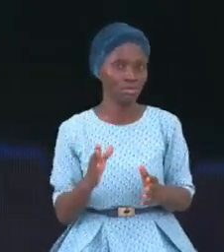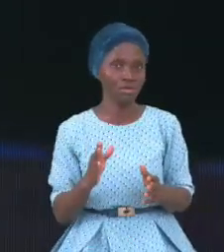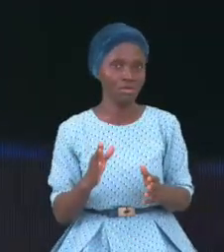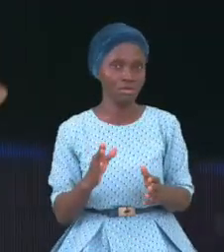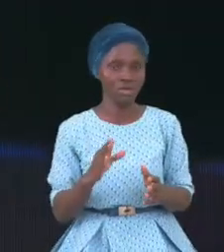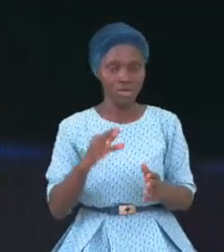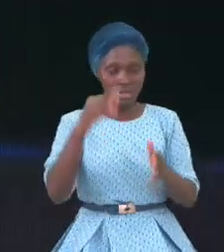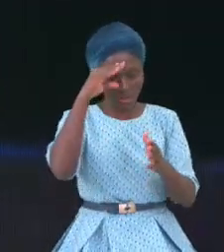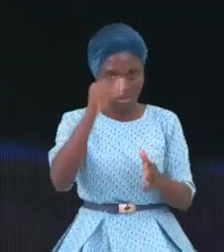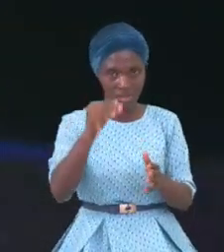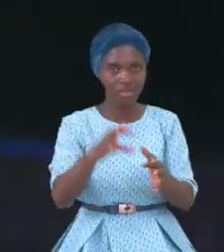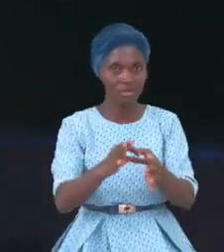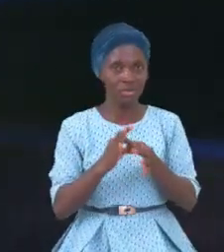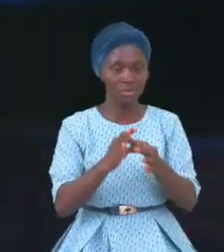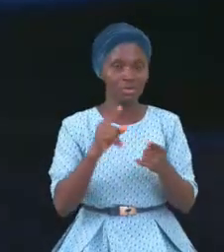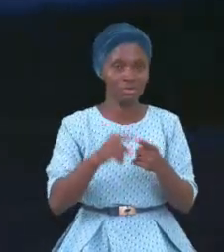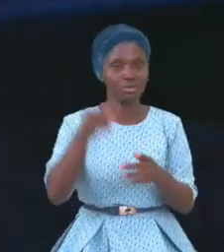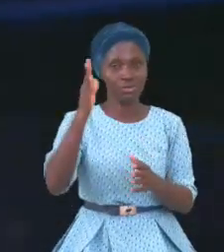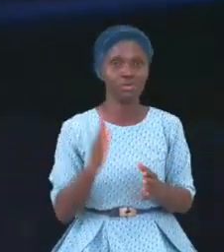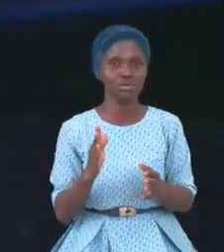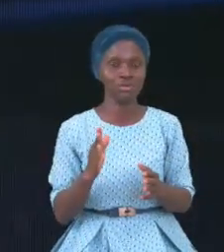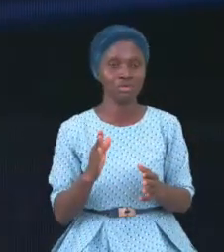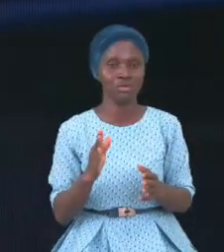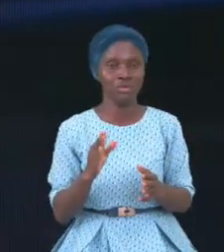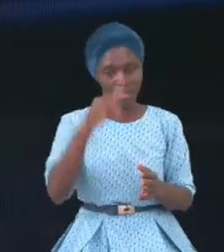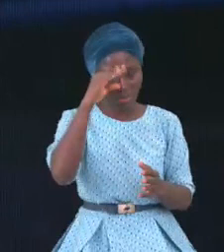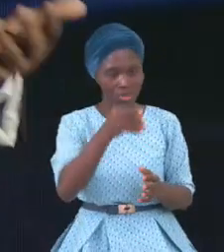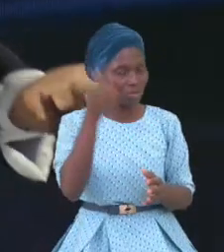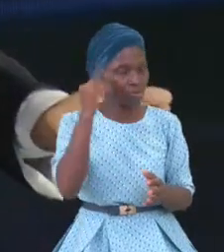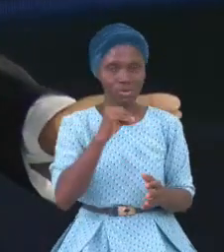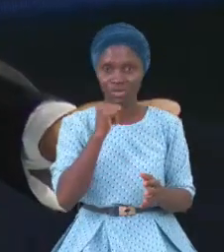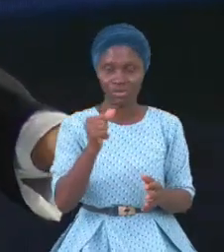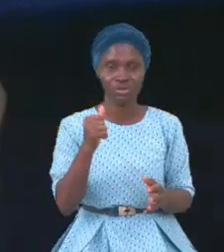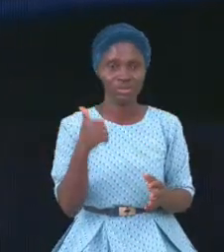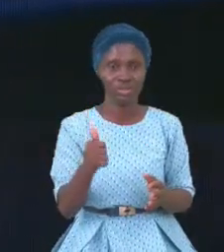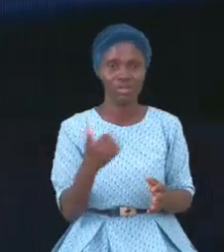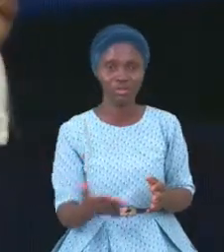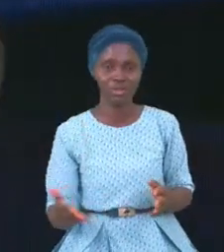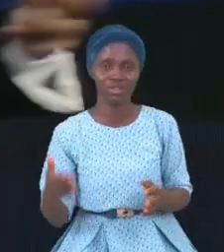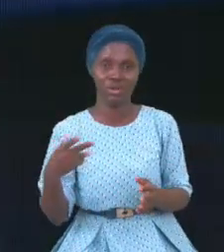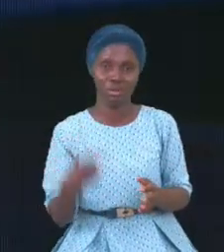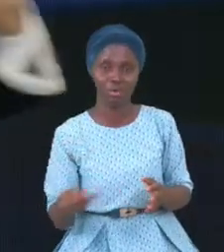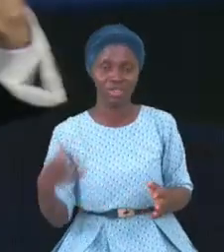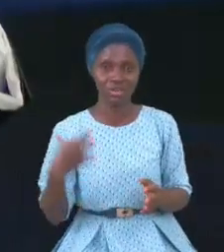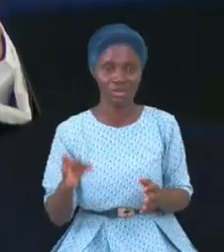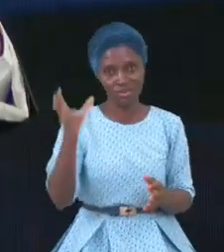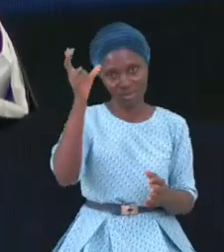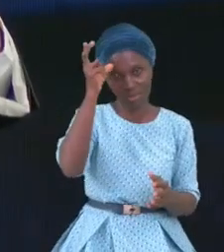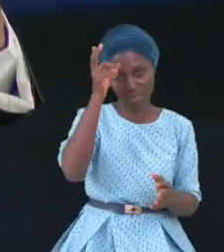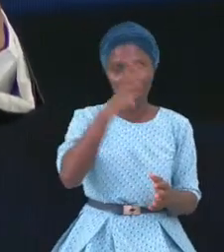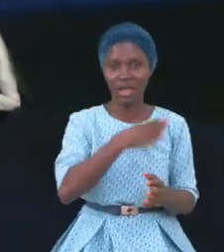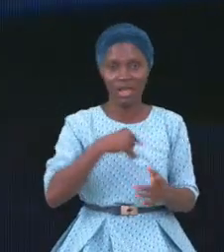your God, he was not a property of the devil and then a property of God, and then God and the devil